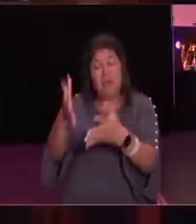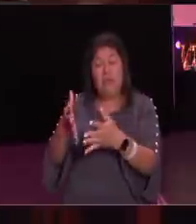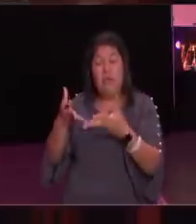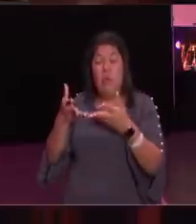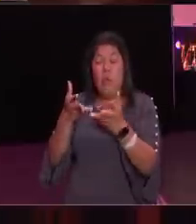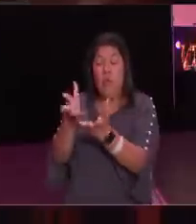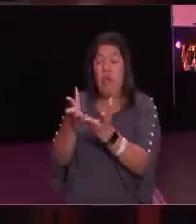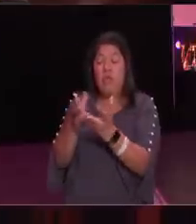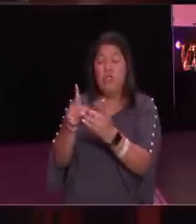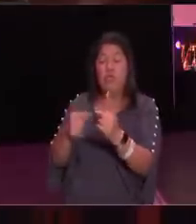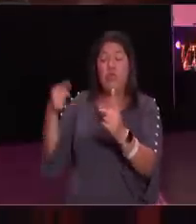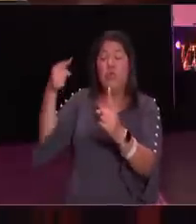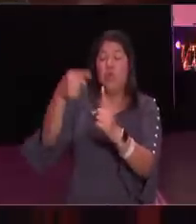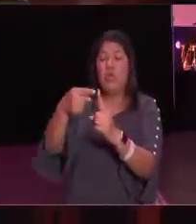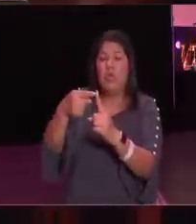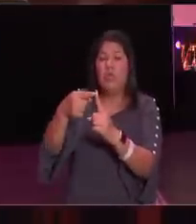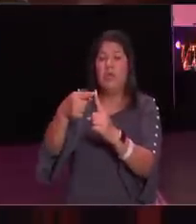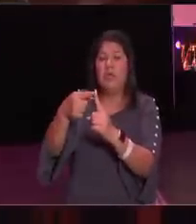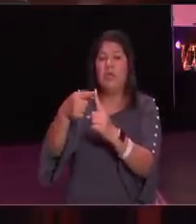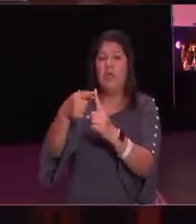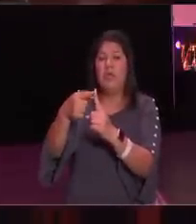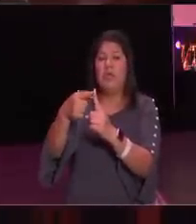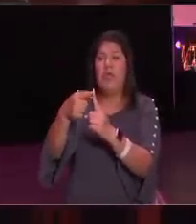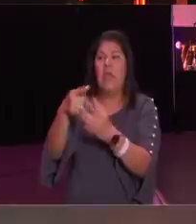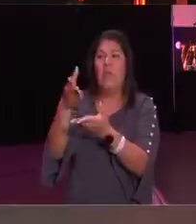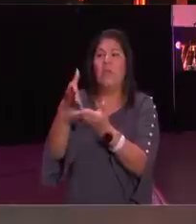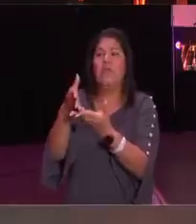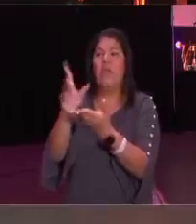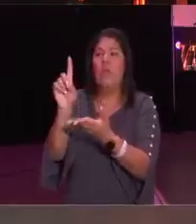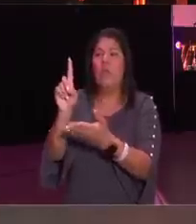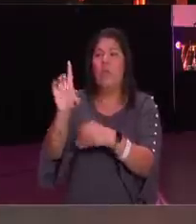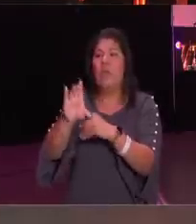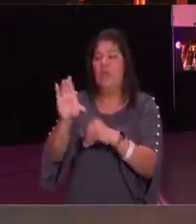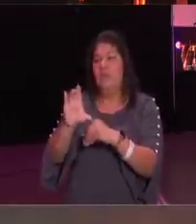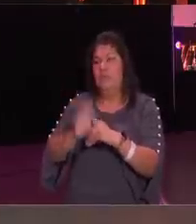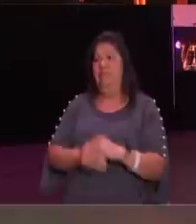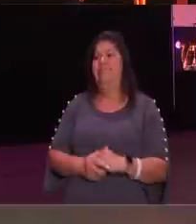your way to your destiny, it will stop at the church.